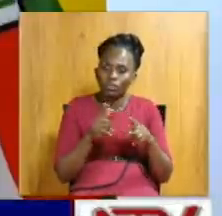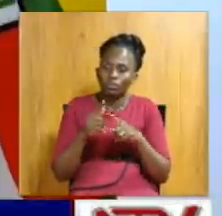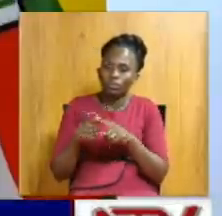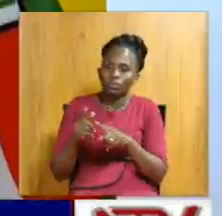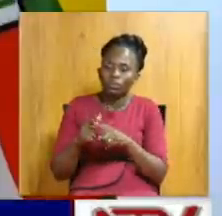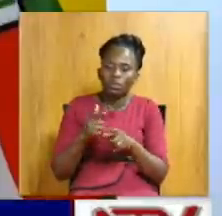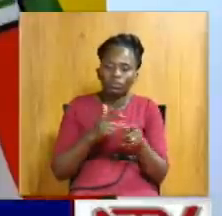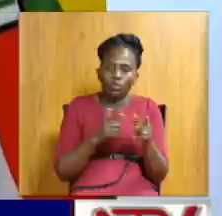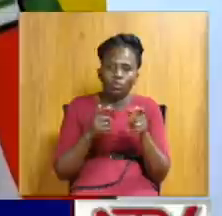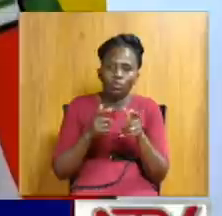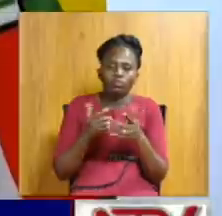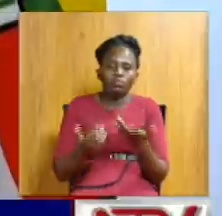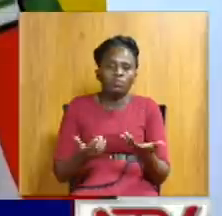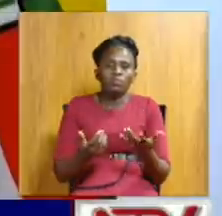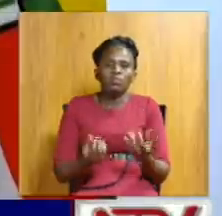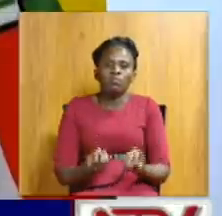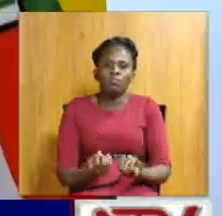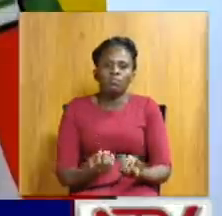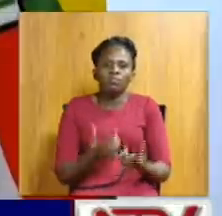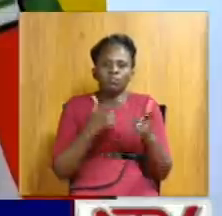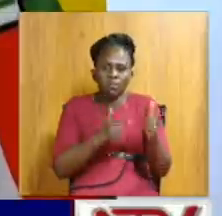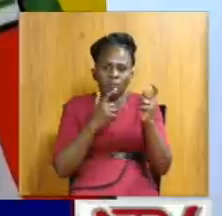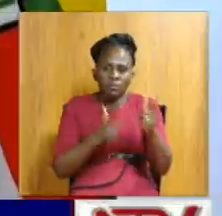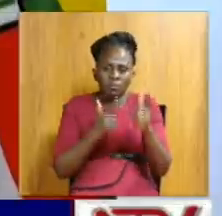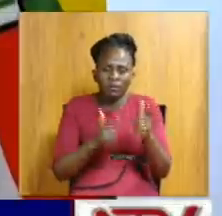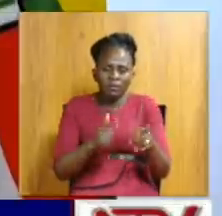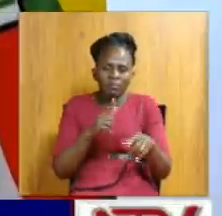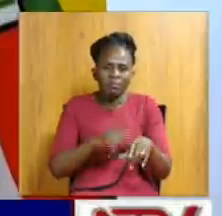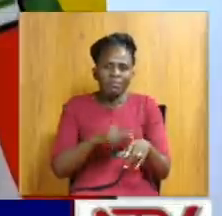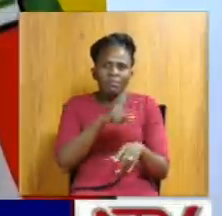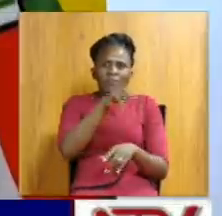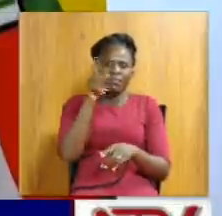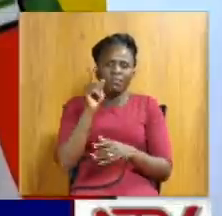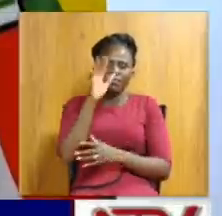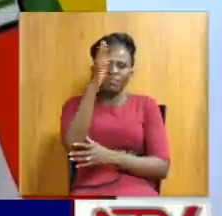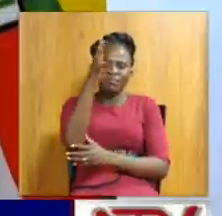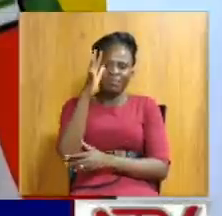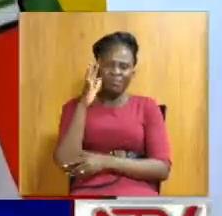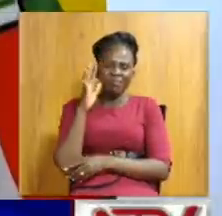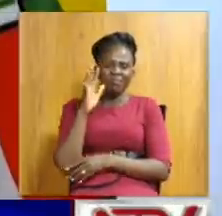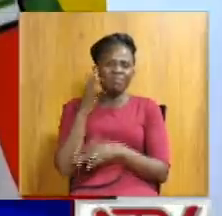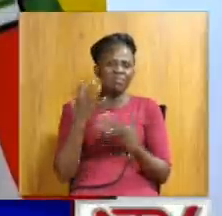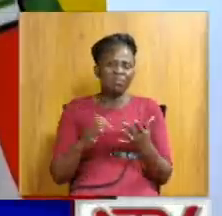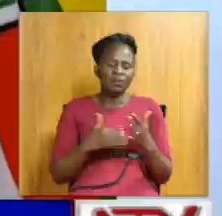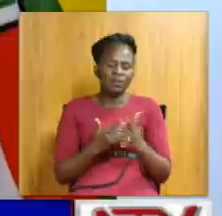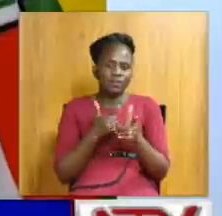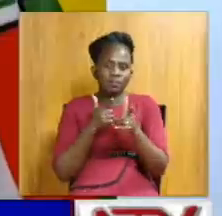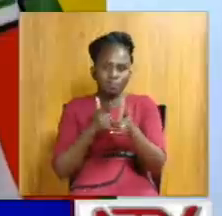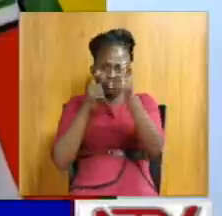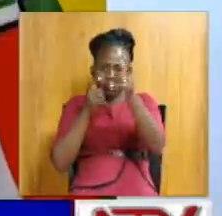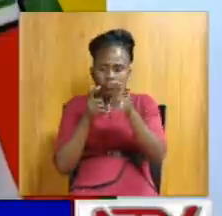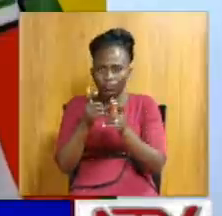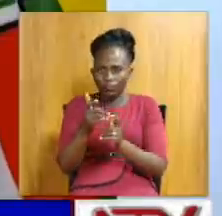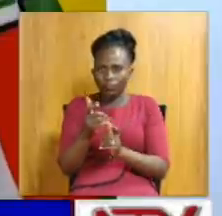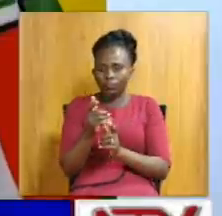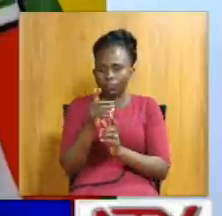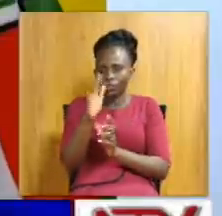launchers, fired while in the middle of trees. They hit the trees and then came back